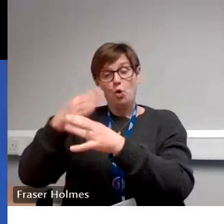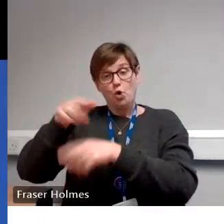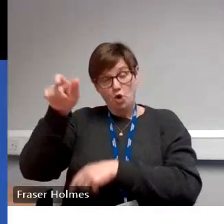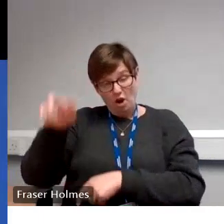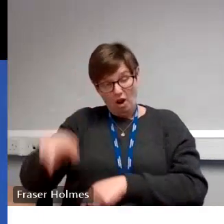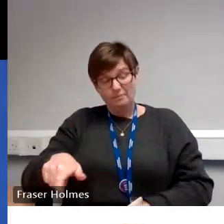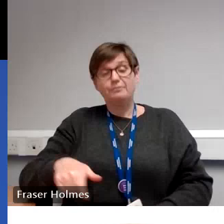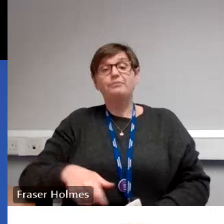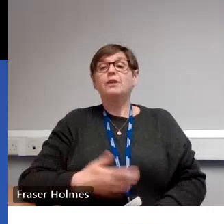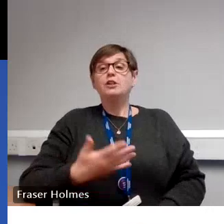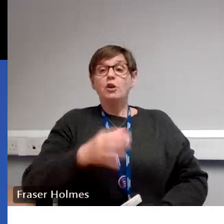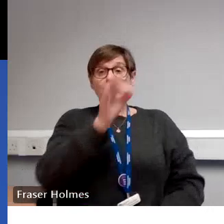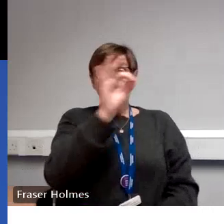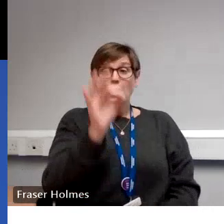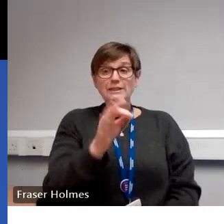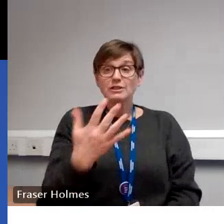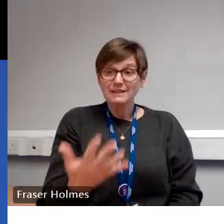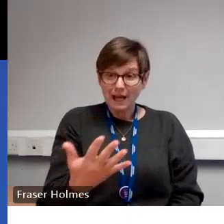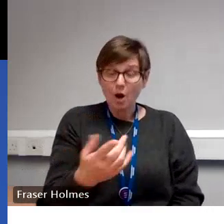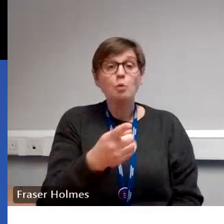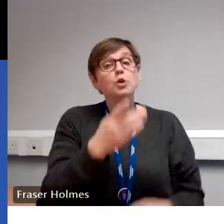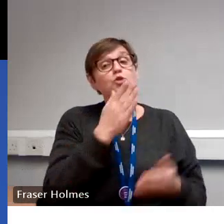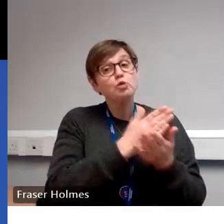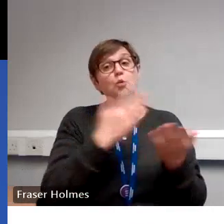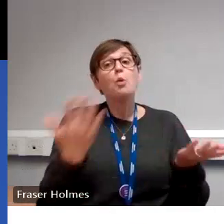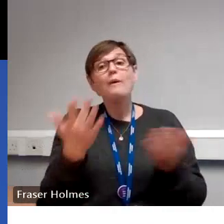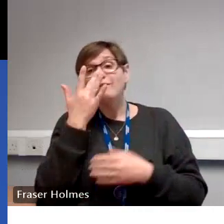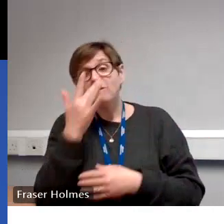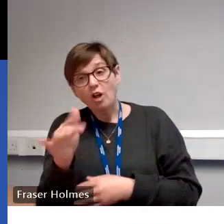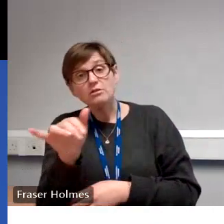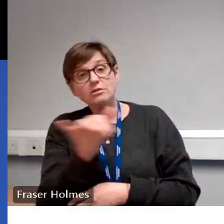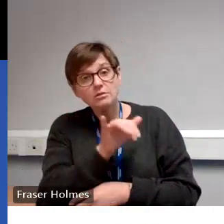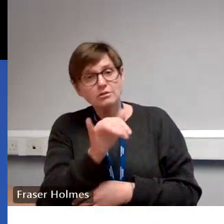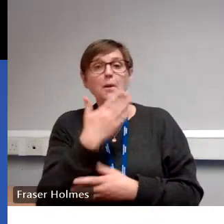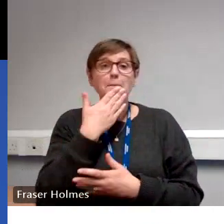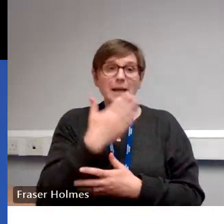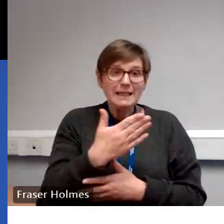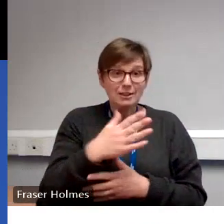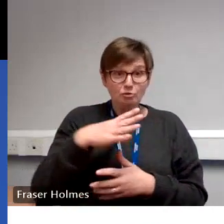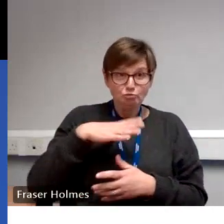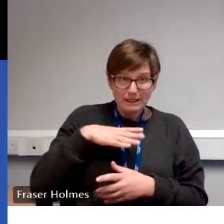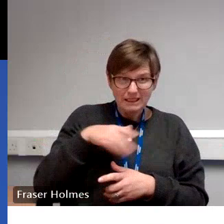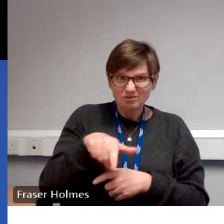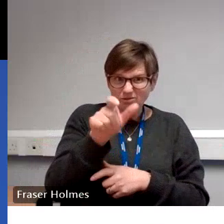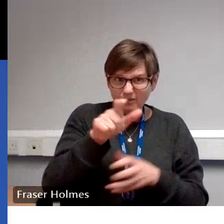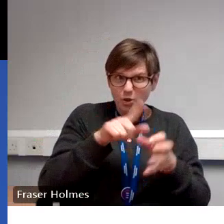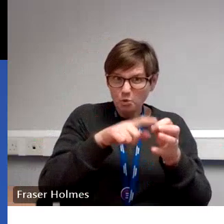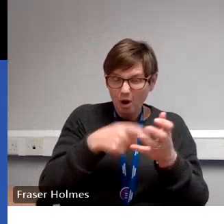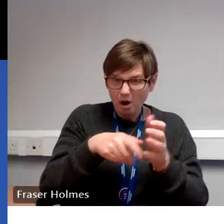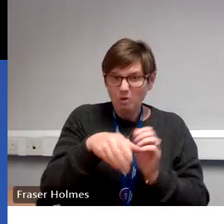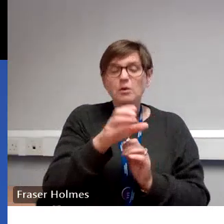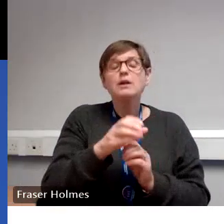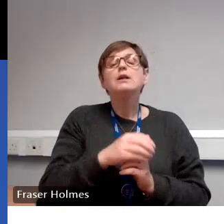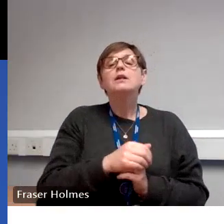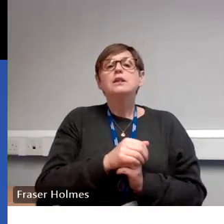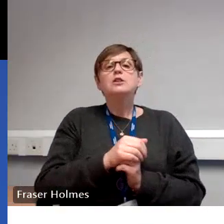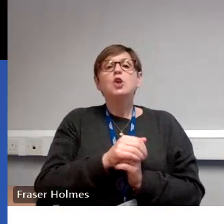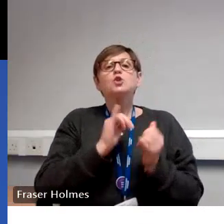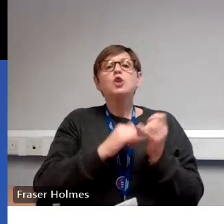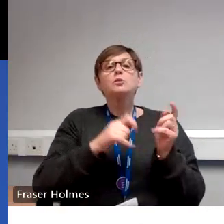Okay, so we've got a question for you here. True or false question. So please get your Slido ready. Social prescribing